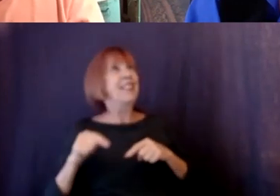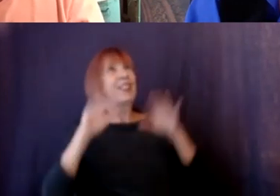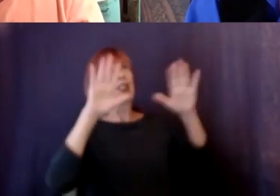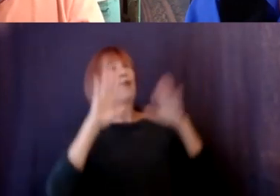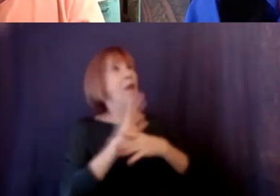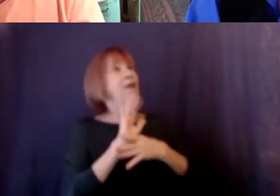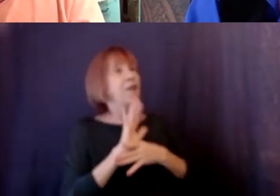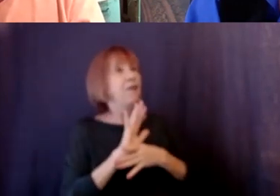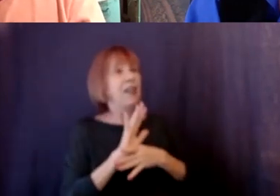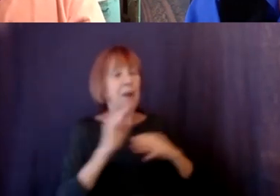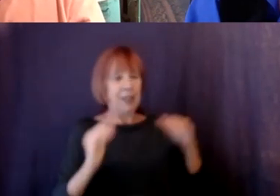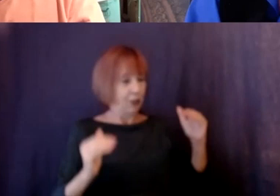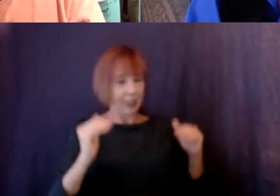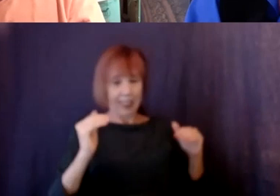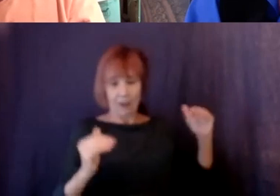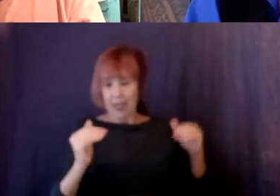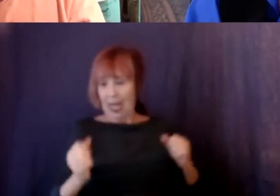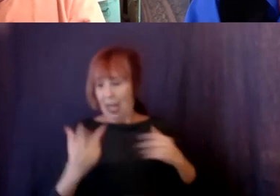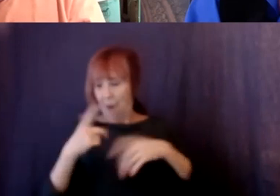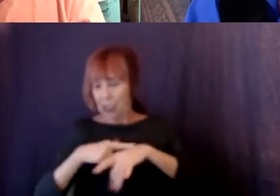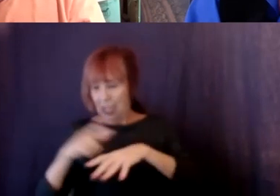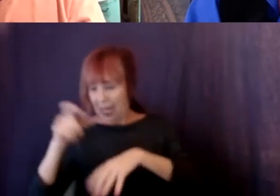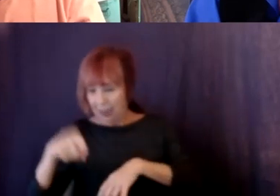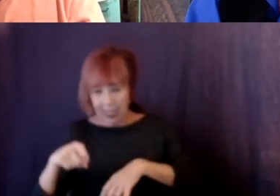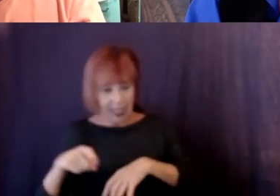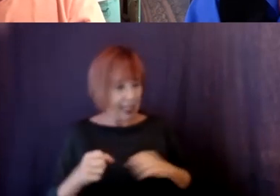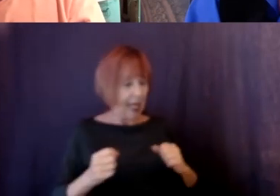of the time it takes and the fact that, you know,